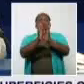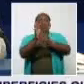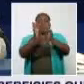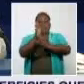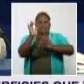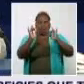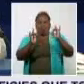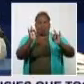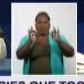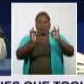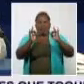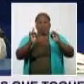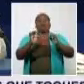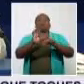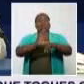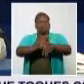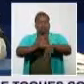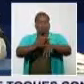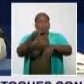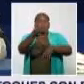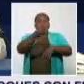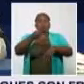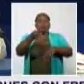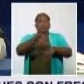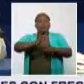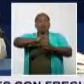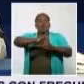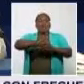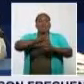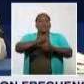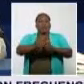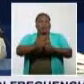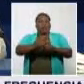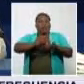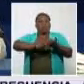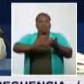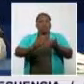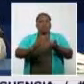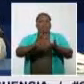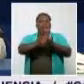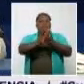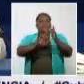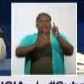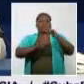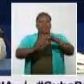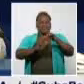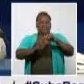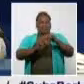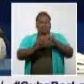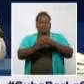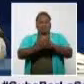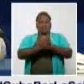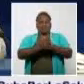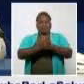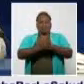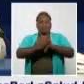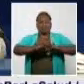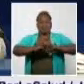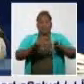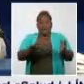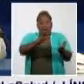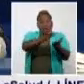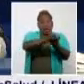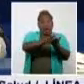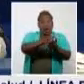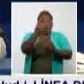an 8-month-old baby from the municipality of Limonar in the province of Matanza, so one more case